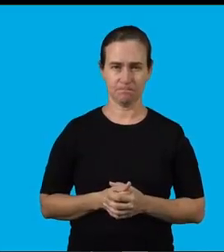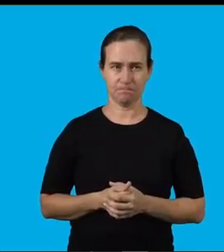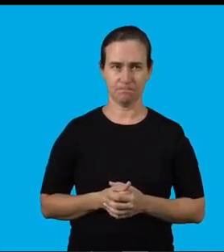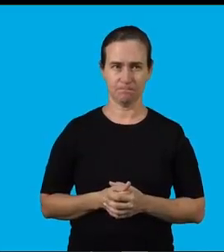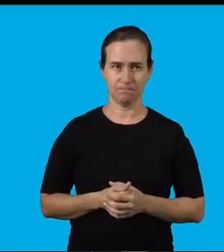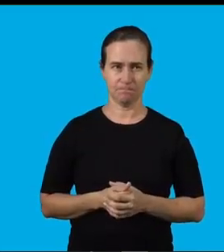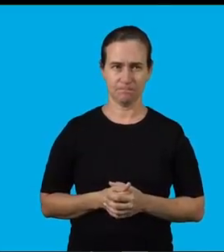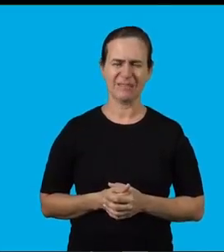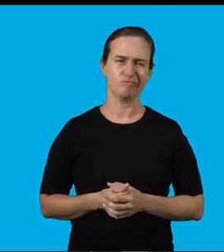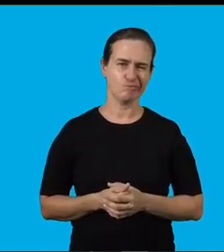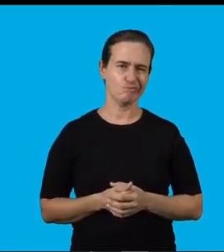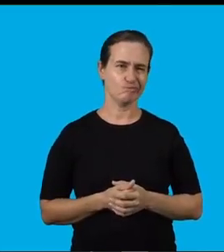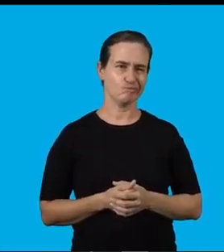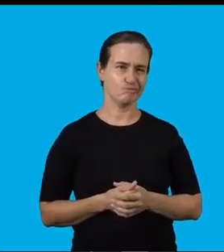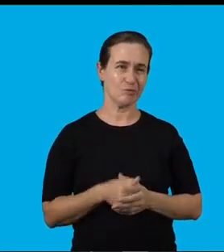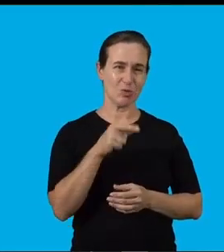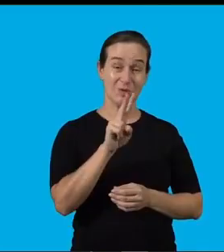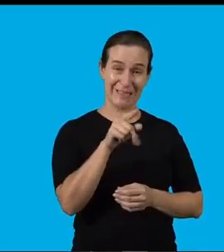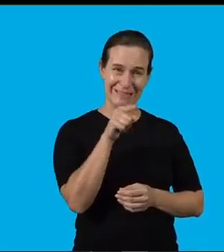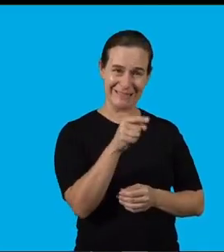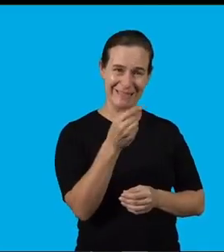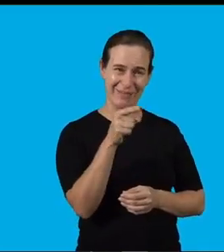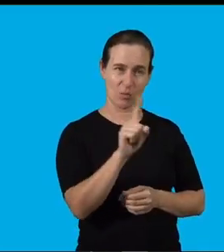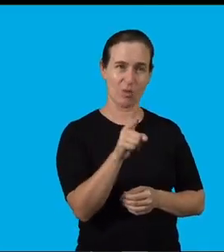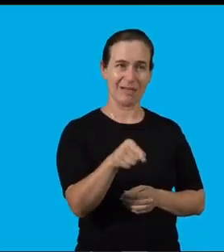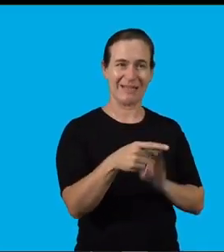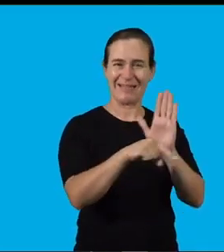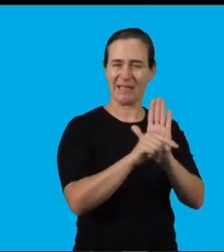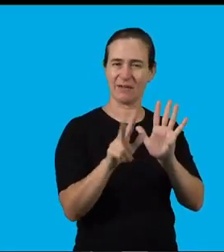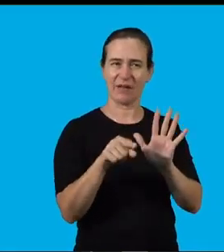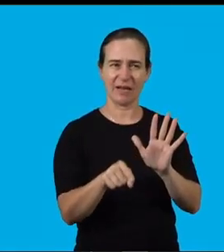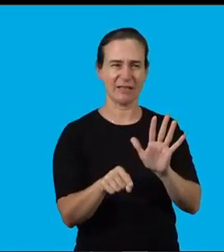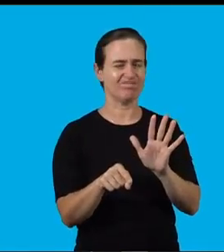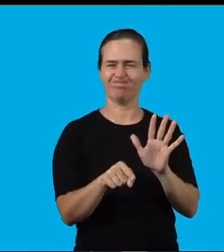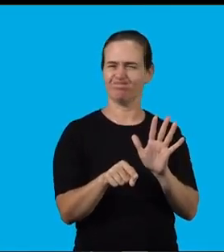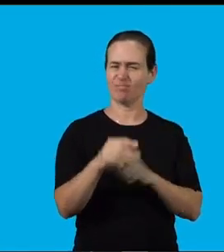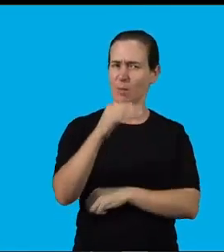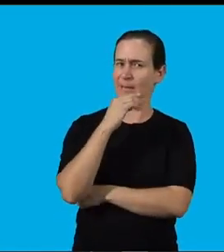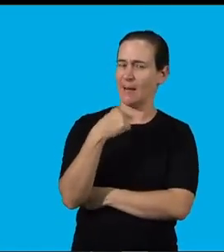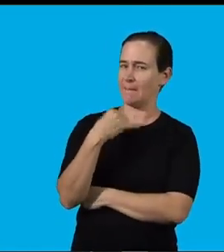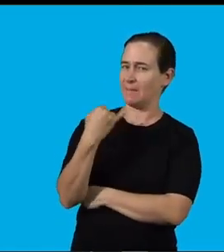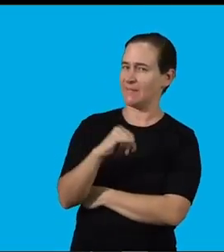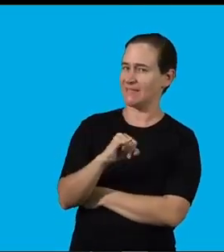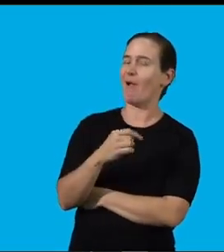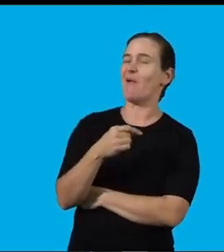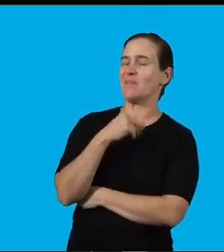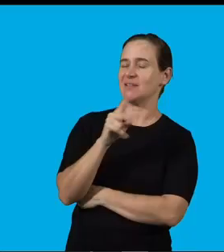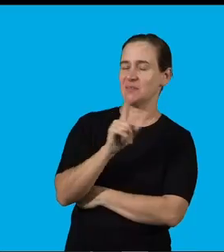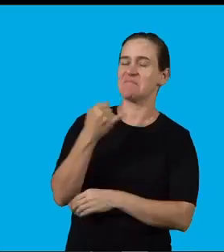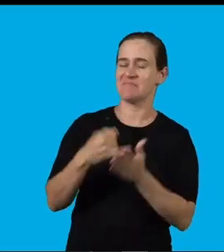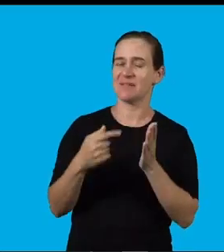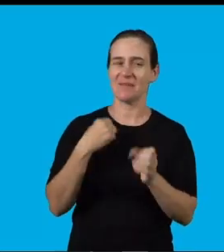Okay, so that means, obviously now, this is actually good that this comes up, because what it means is that we have made some sort of error. And I see the error I've made here